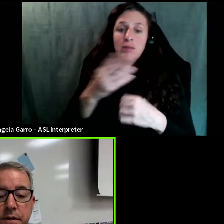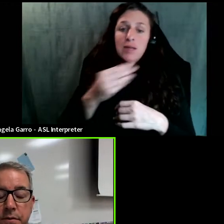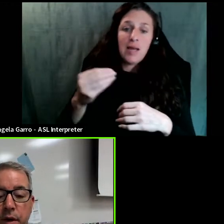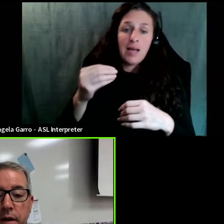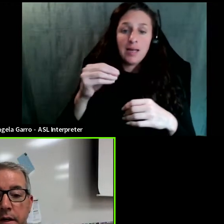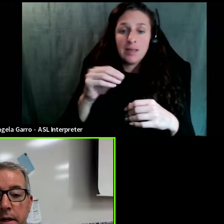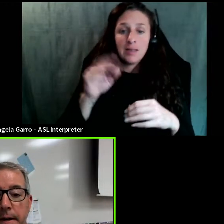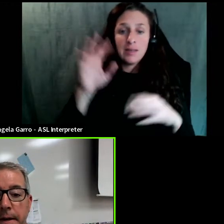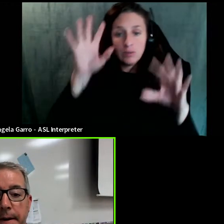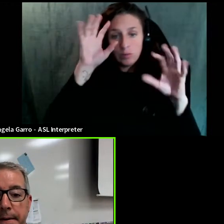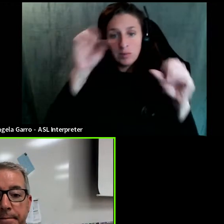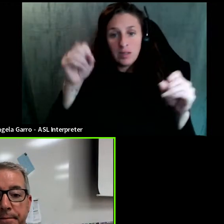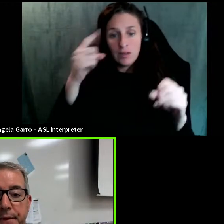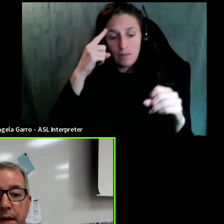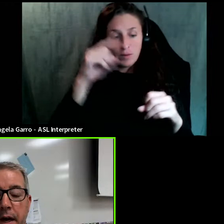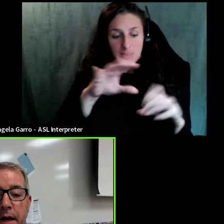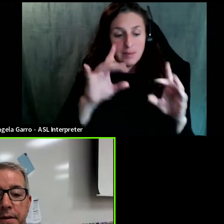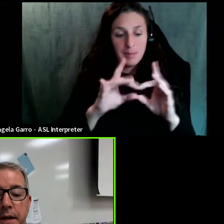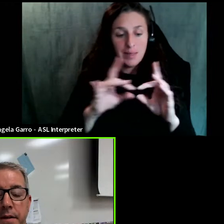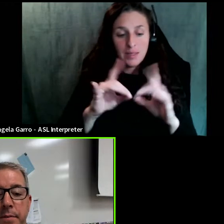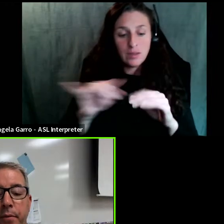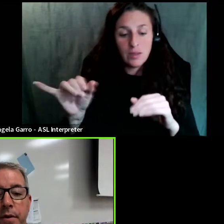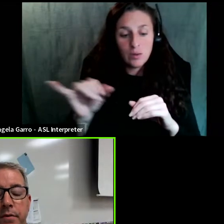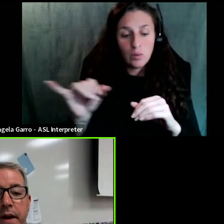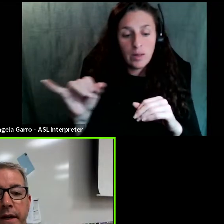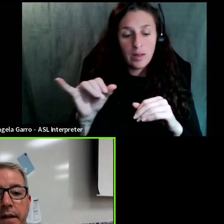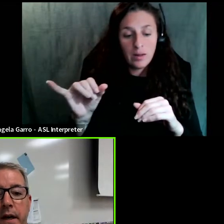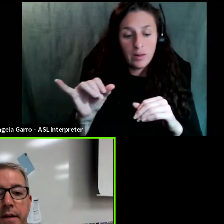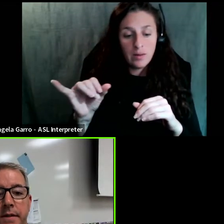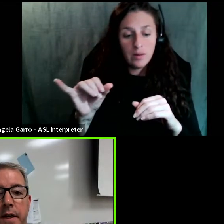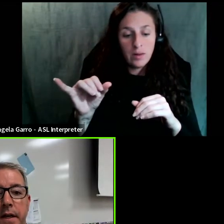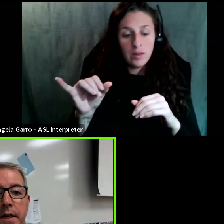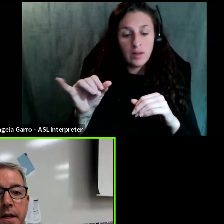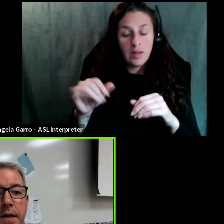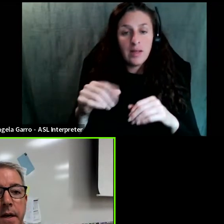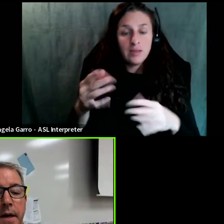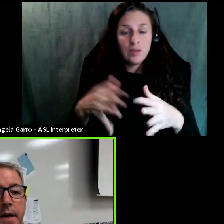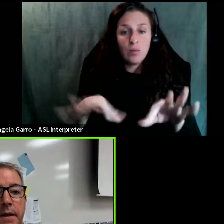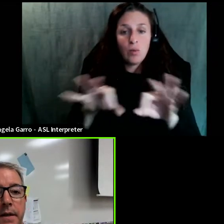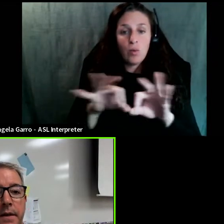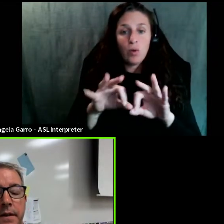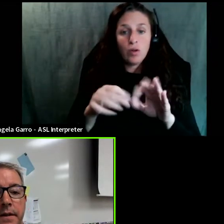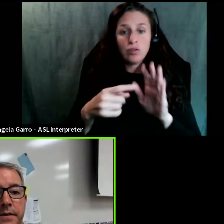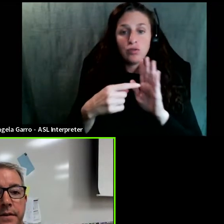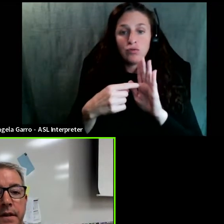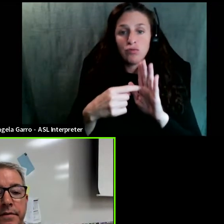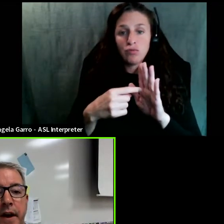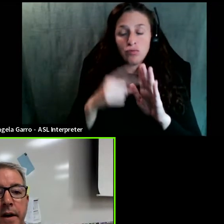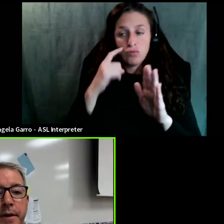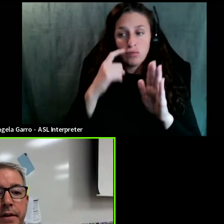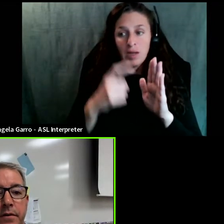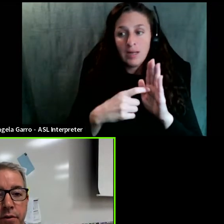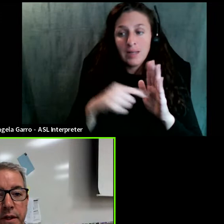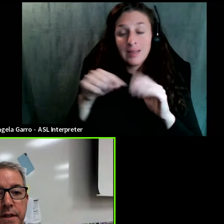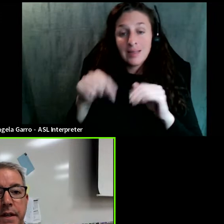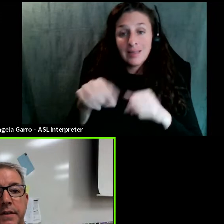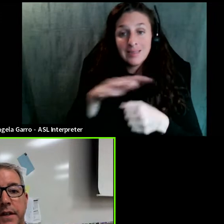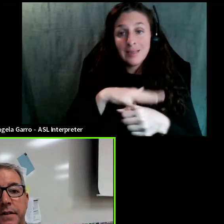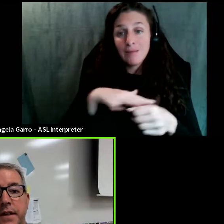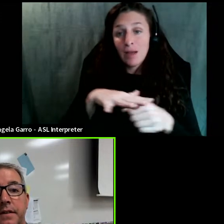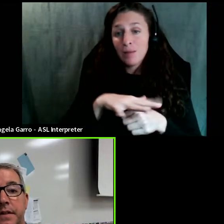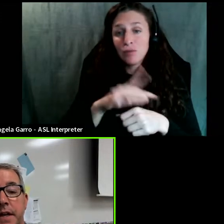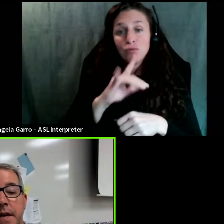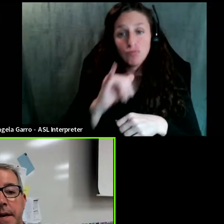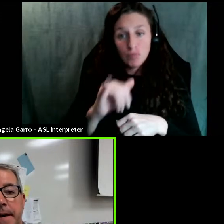his message as well. I think it's important to recognize that this environment really